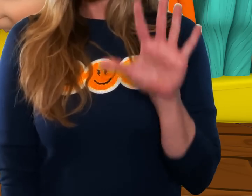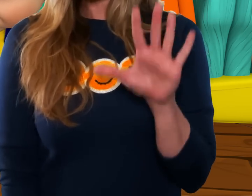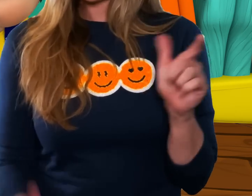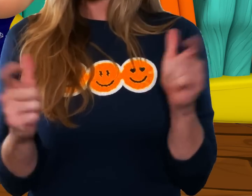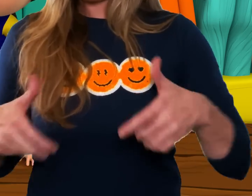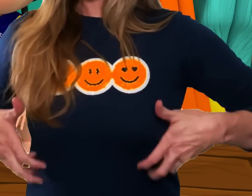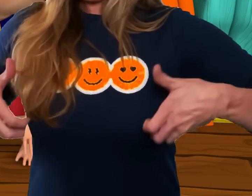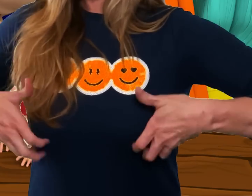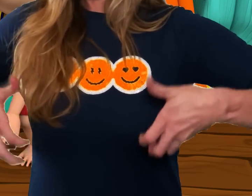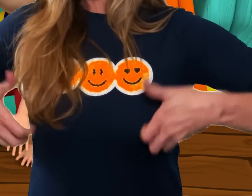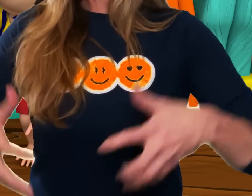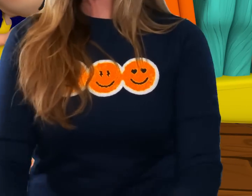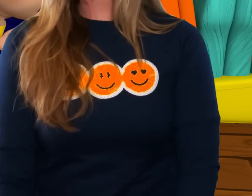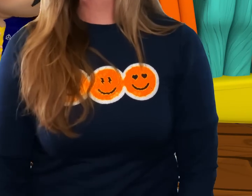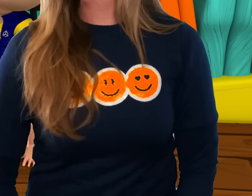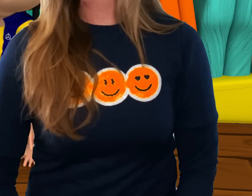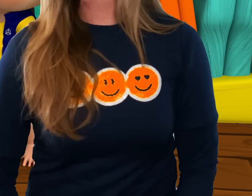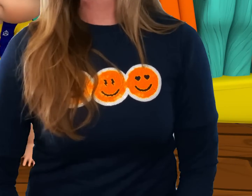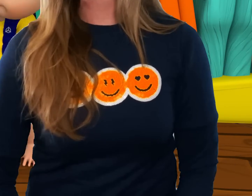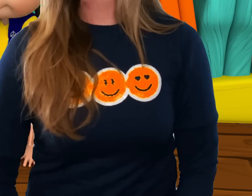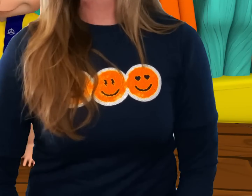day five little